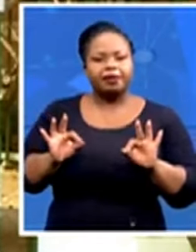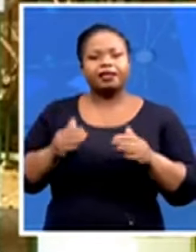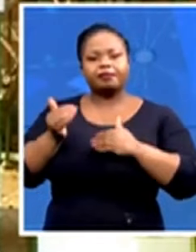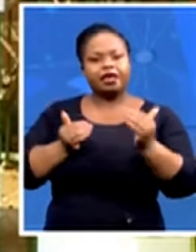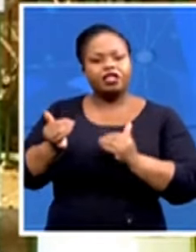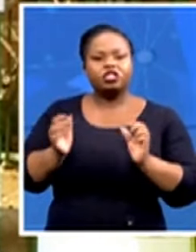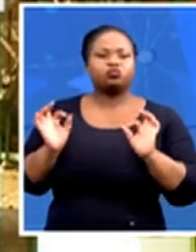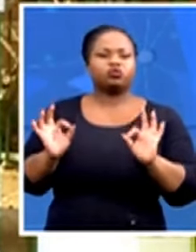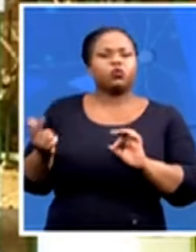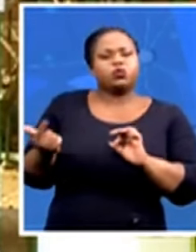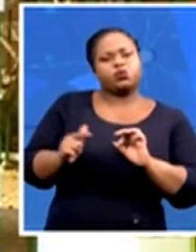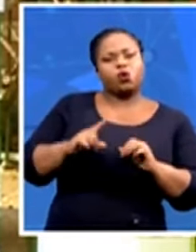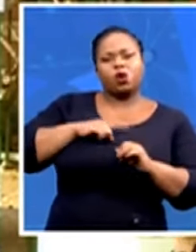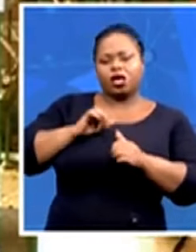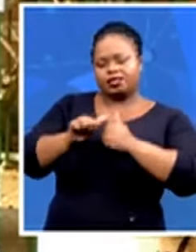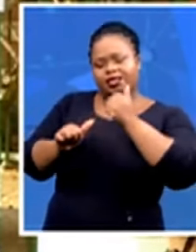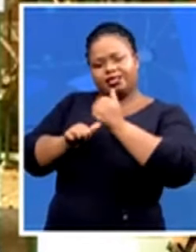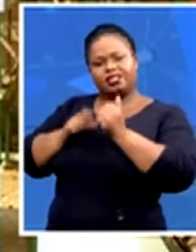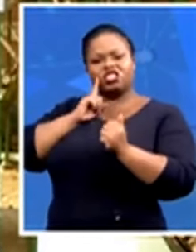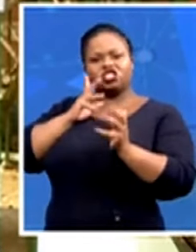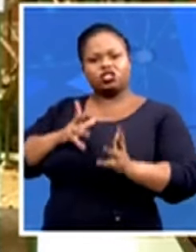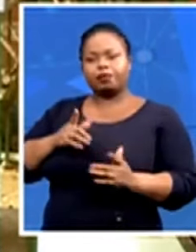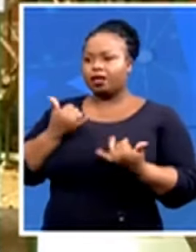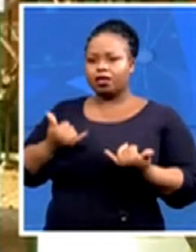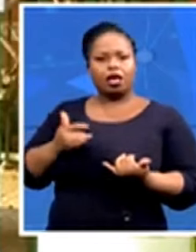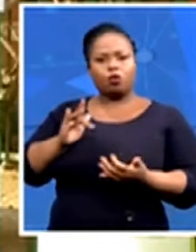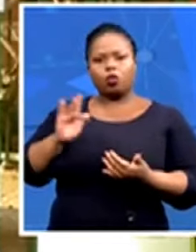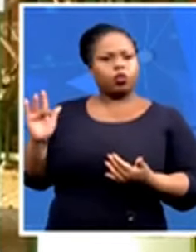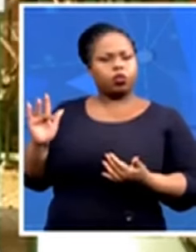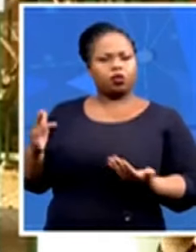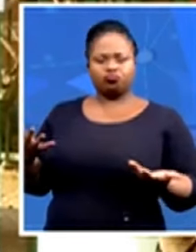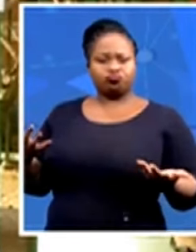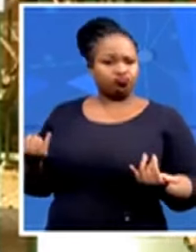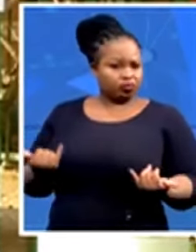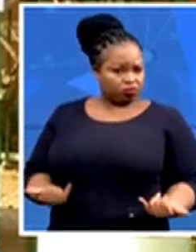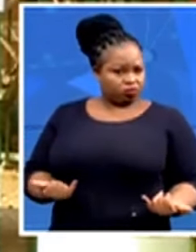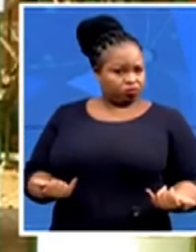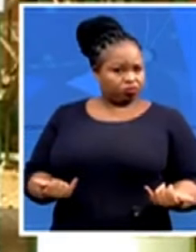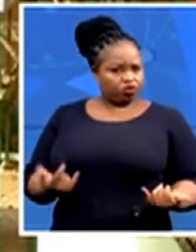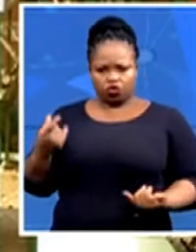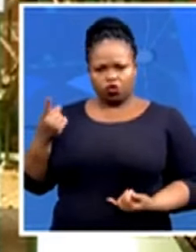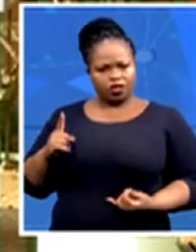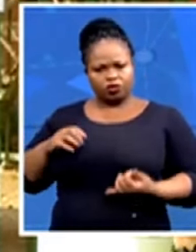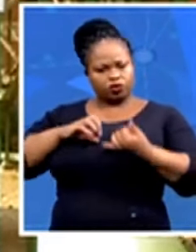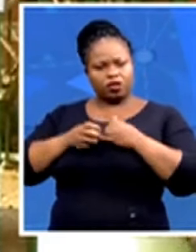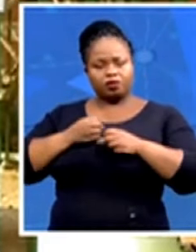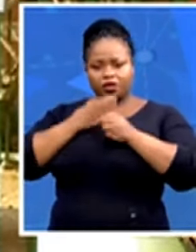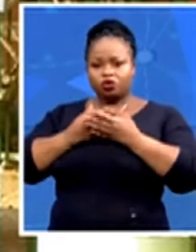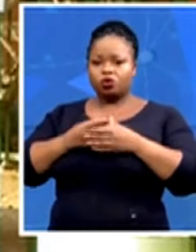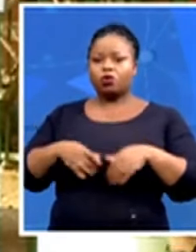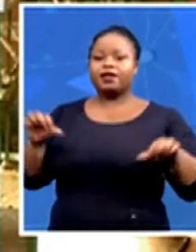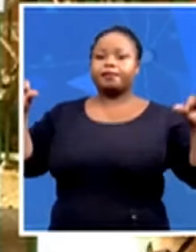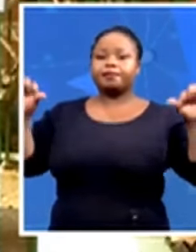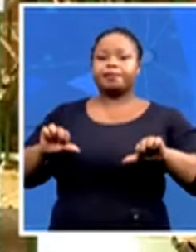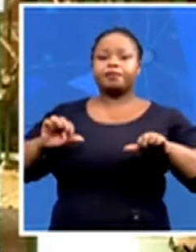in schools. So what is it now that we have done to make sure that when you receive full capacity, you will have people